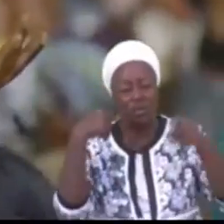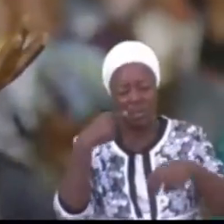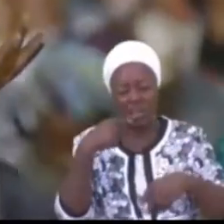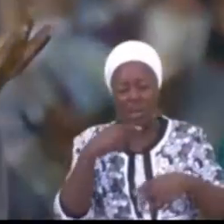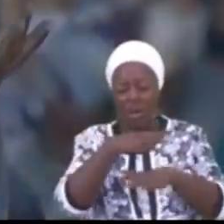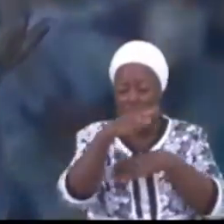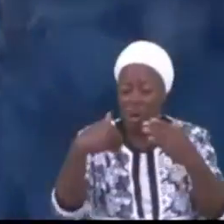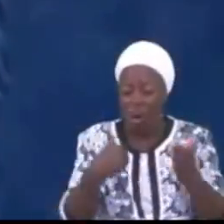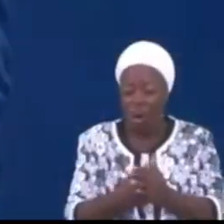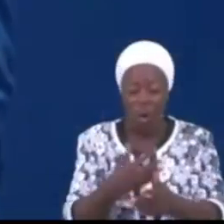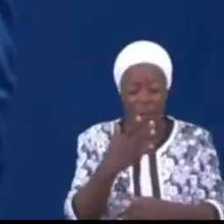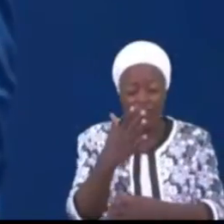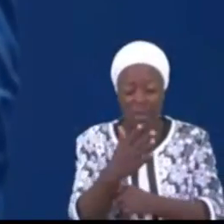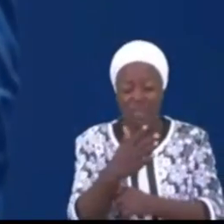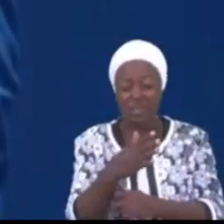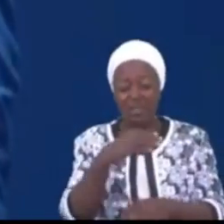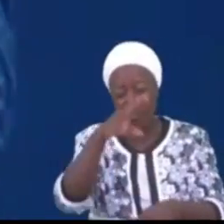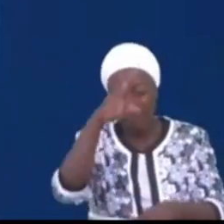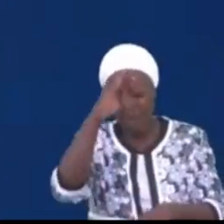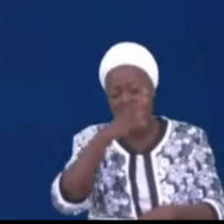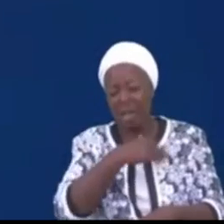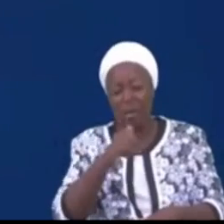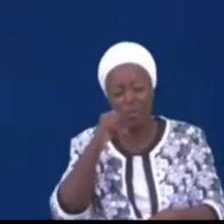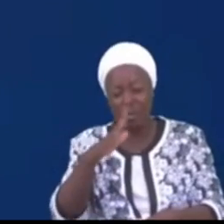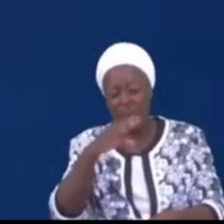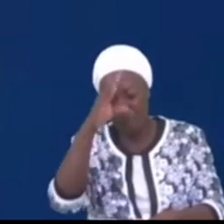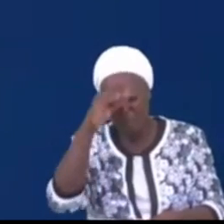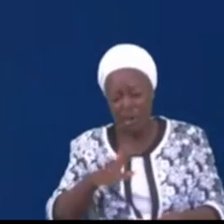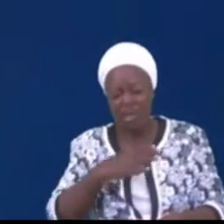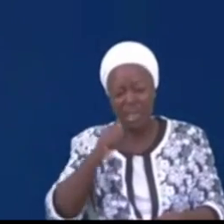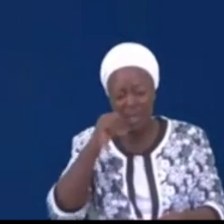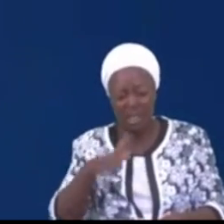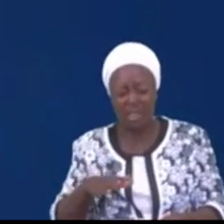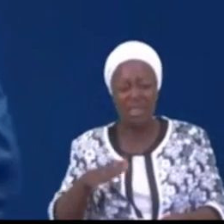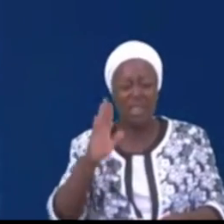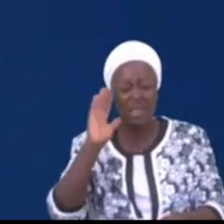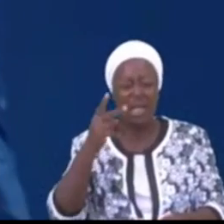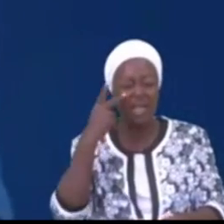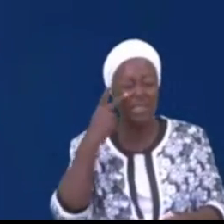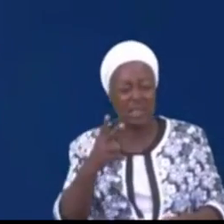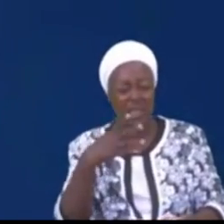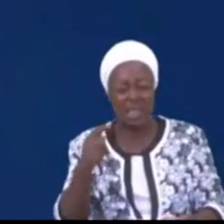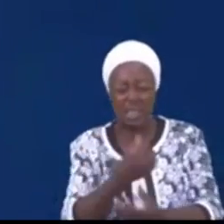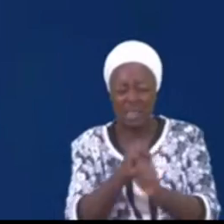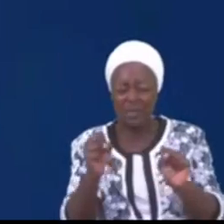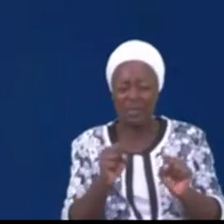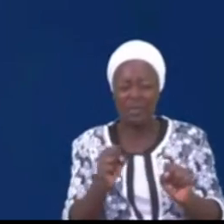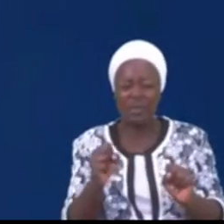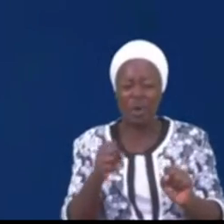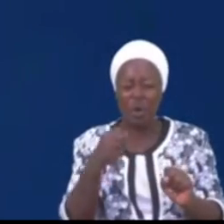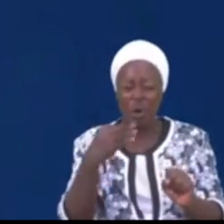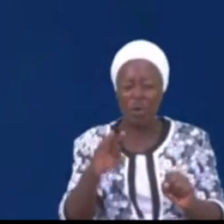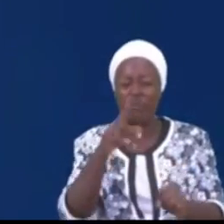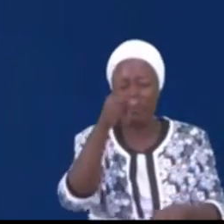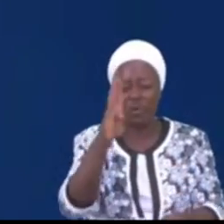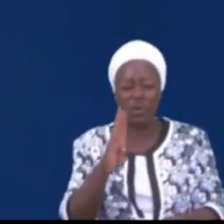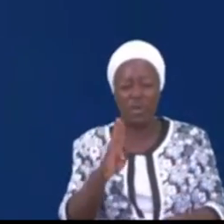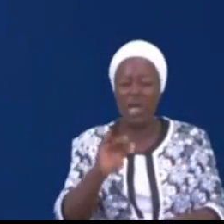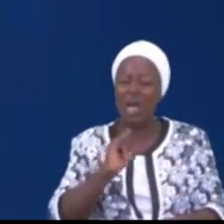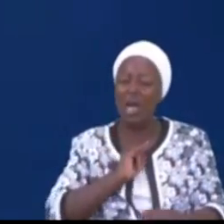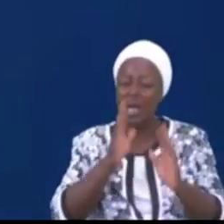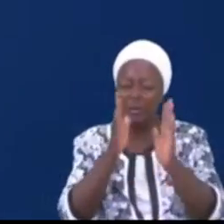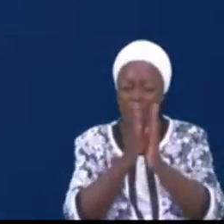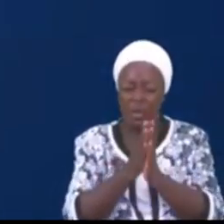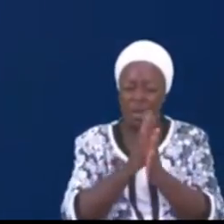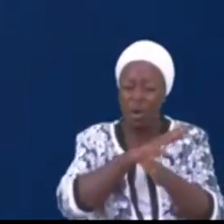flesh, all men and women, all boys and girls shall see the salvation of God. I pray